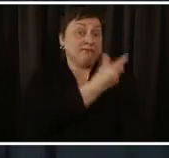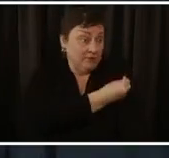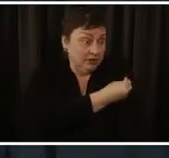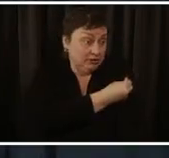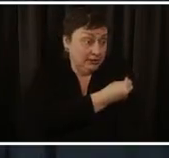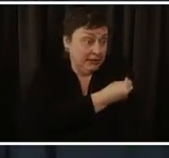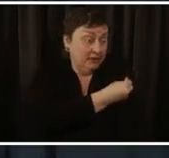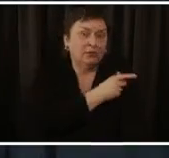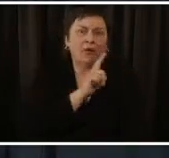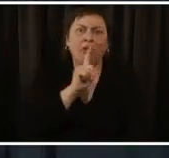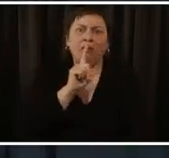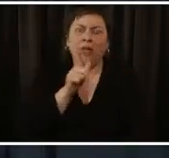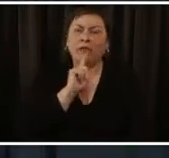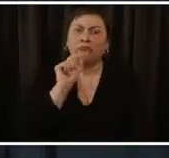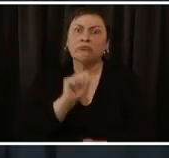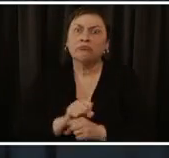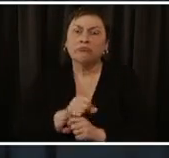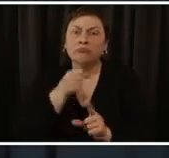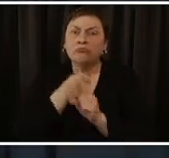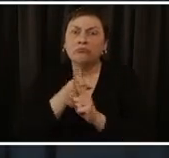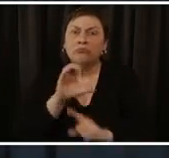testing positive for COVID-19?